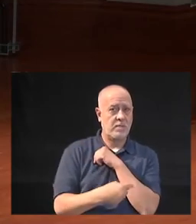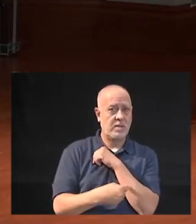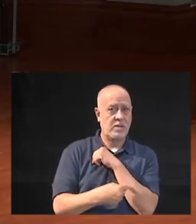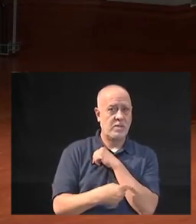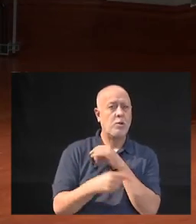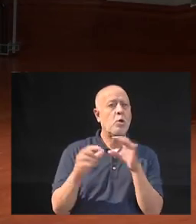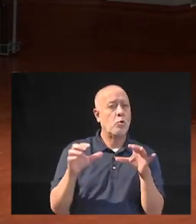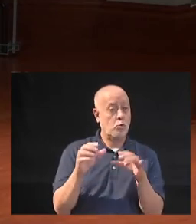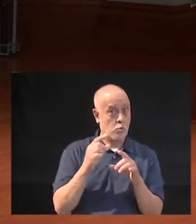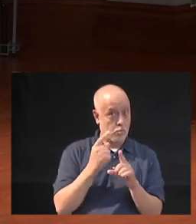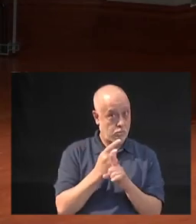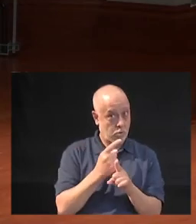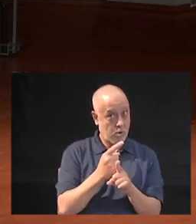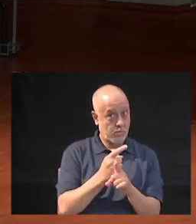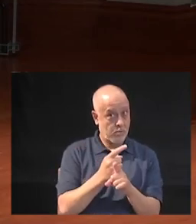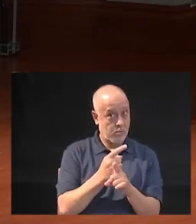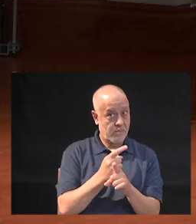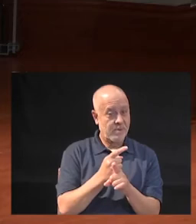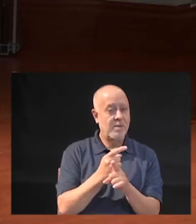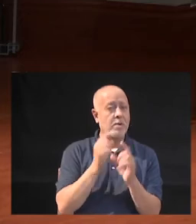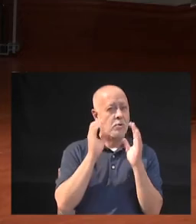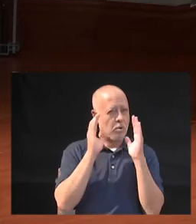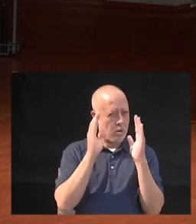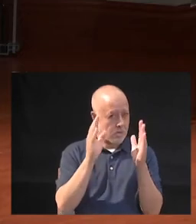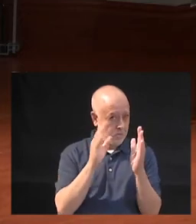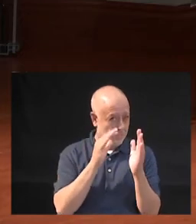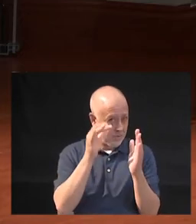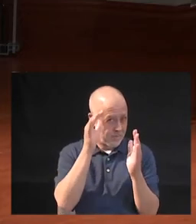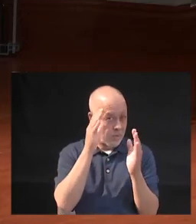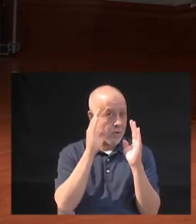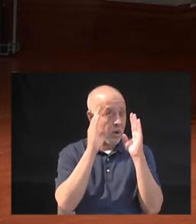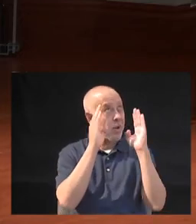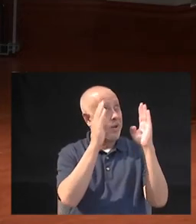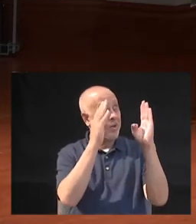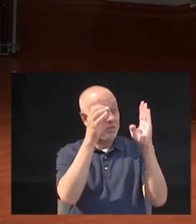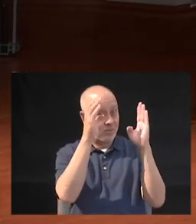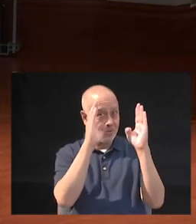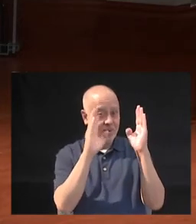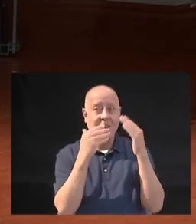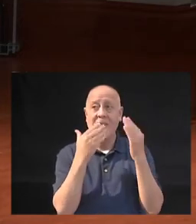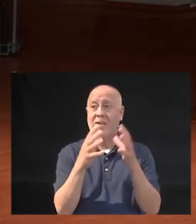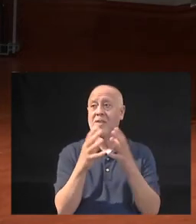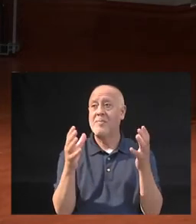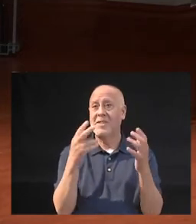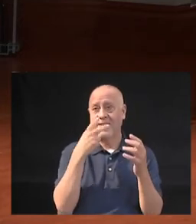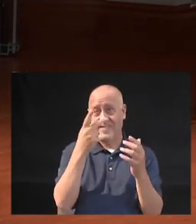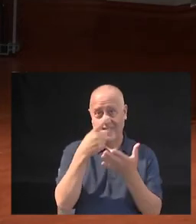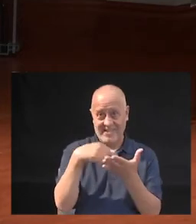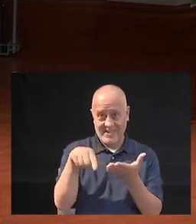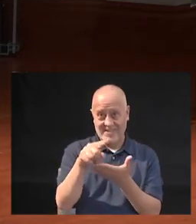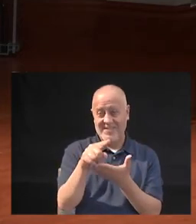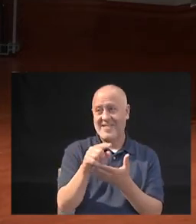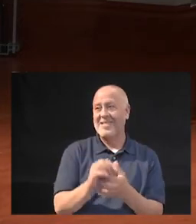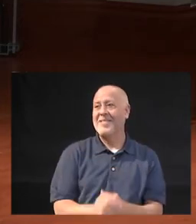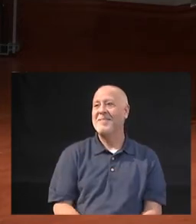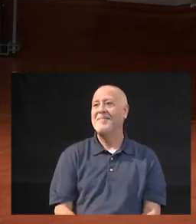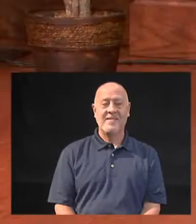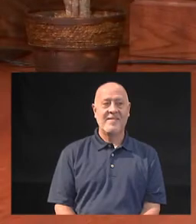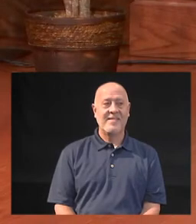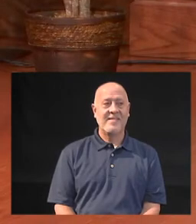to do what you're supposed to do, to listen to your parents, and to listen to God. Thank you so much, and I will see you guys next week.